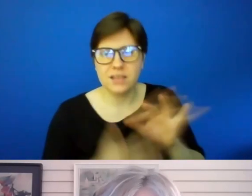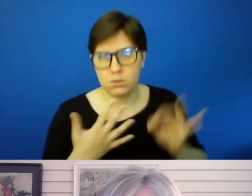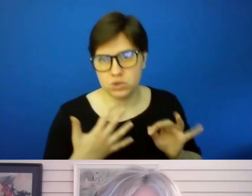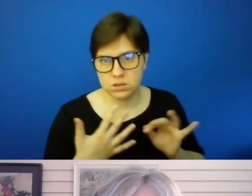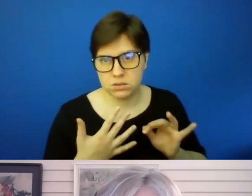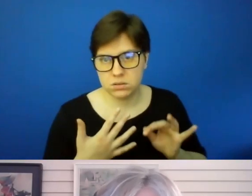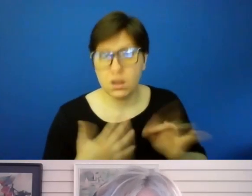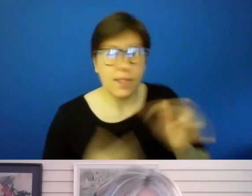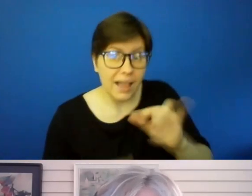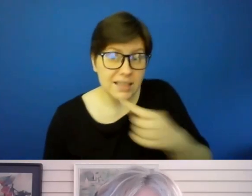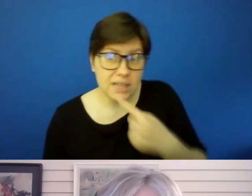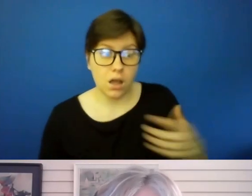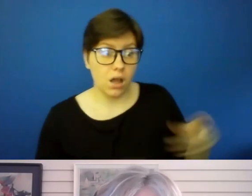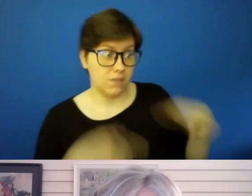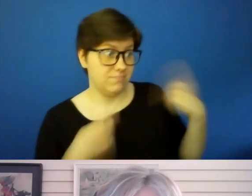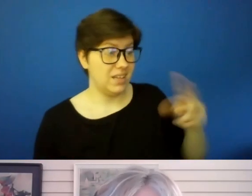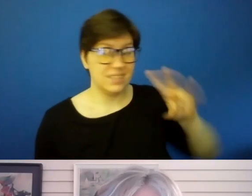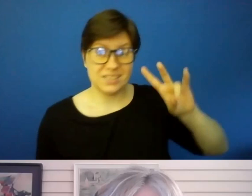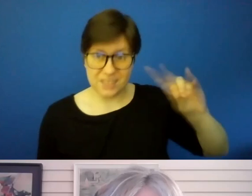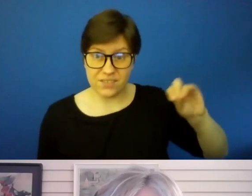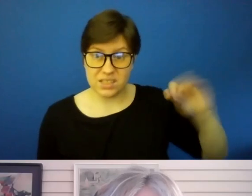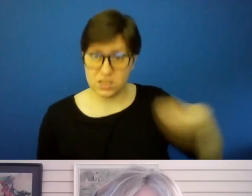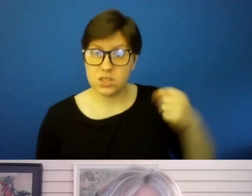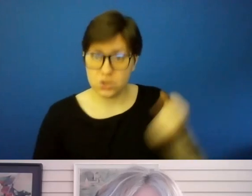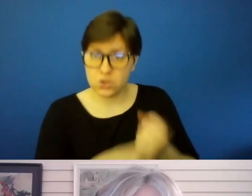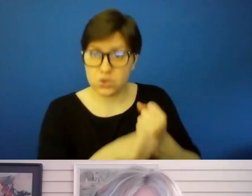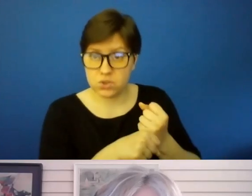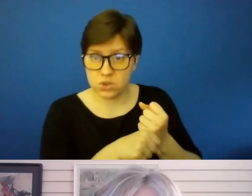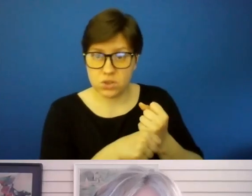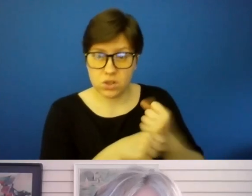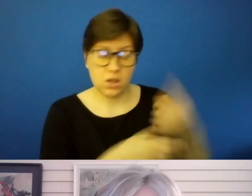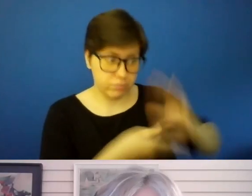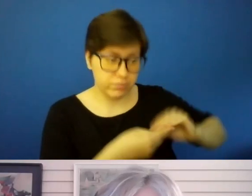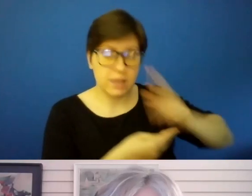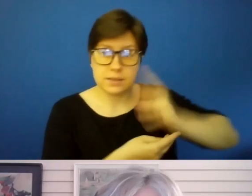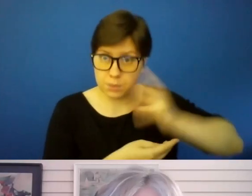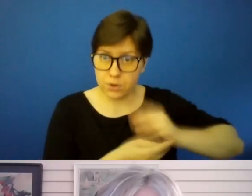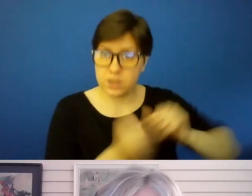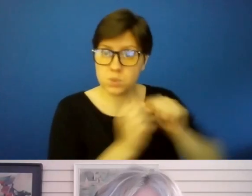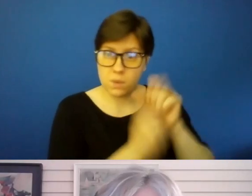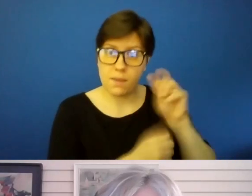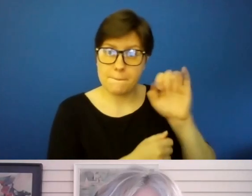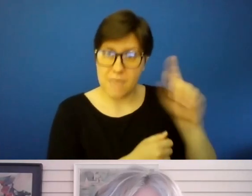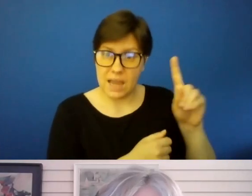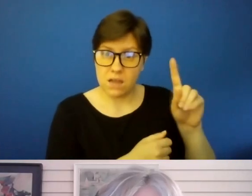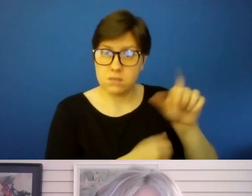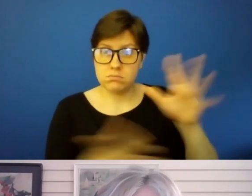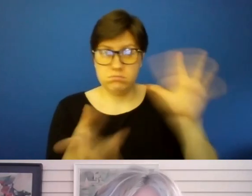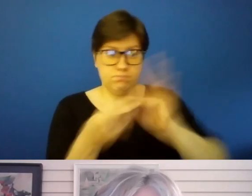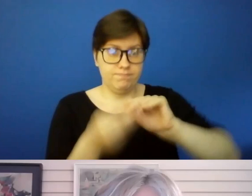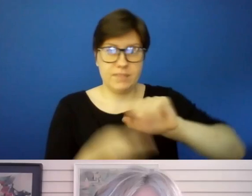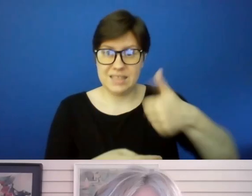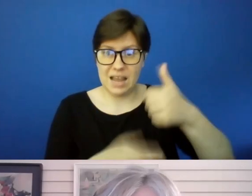nearly 70 years of combined experience with MAID across 10 states,